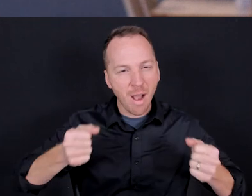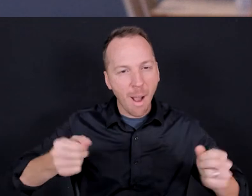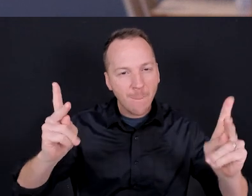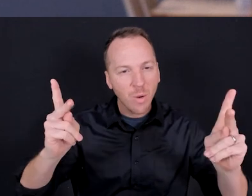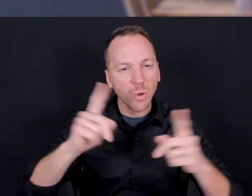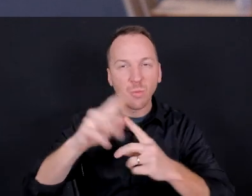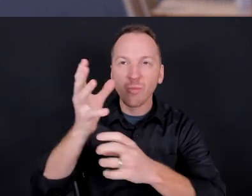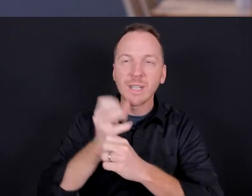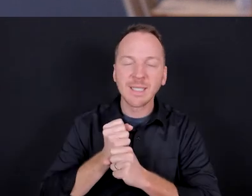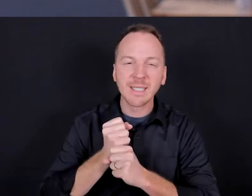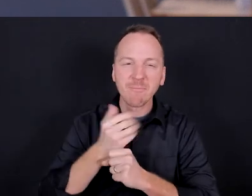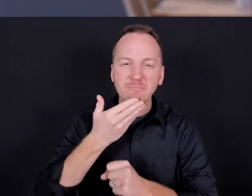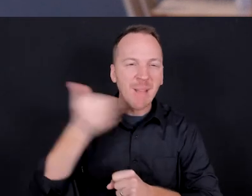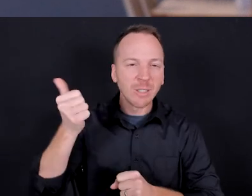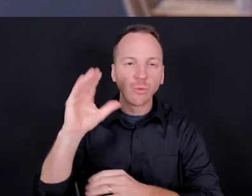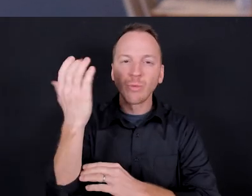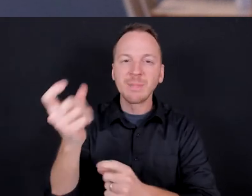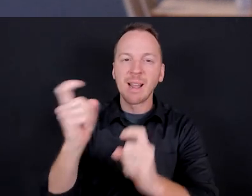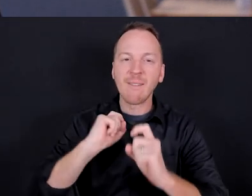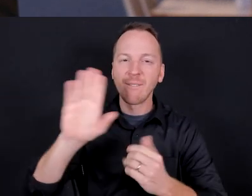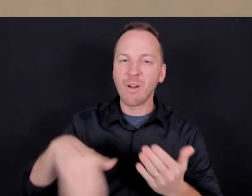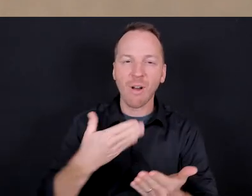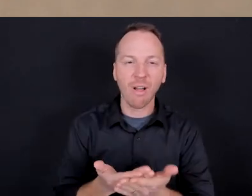opportunity to receive the greatest Christmas gift of all.